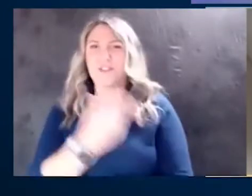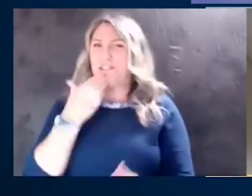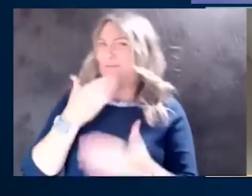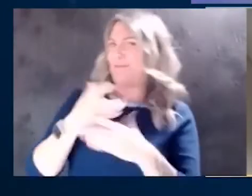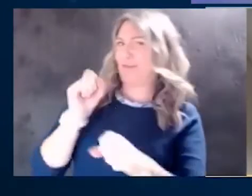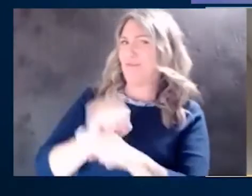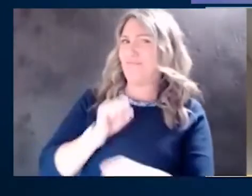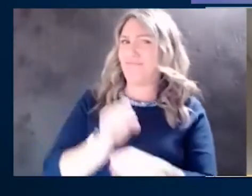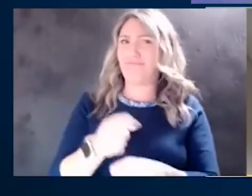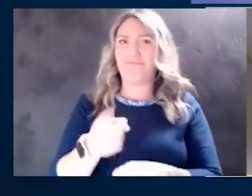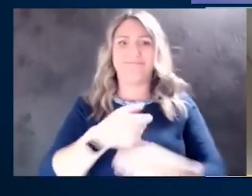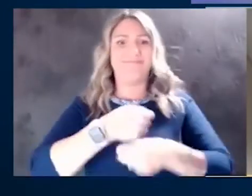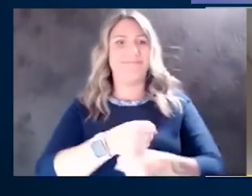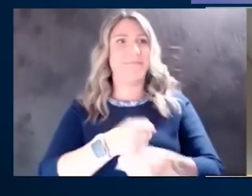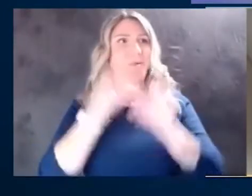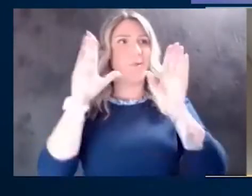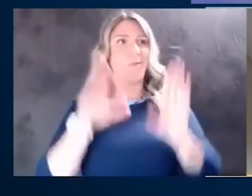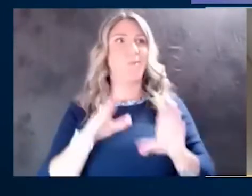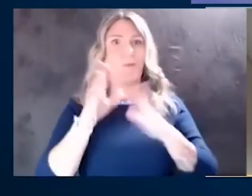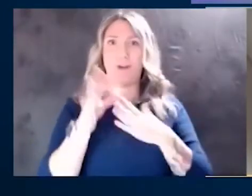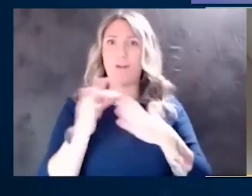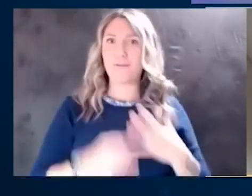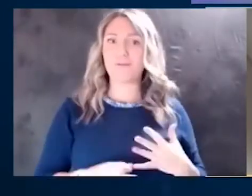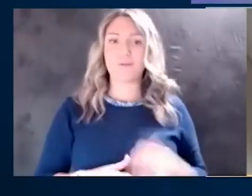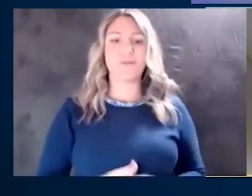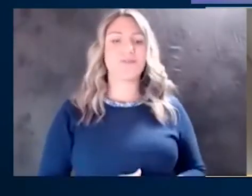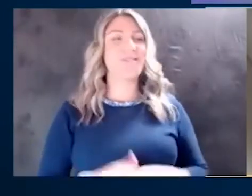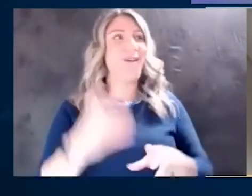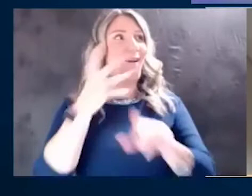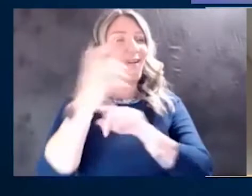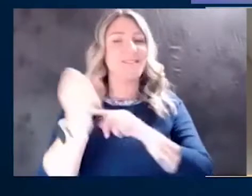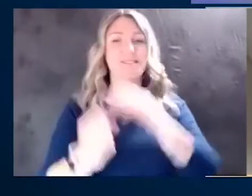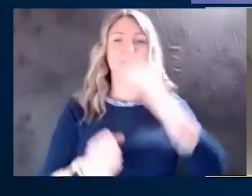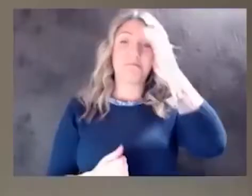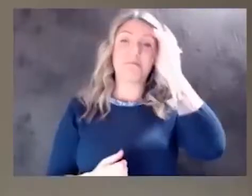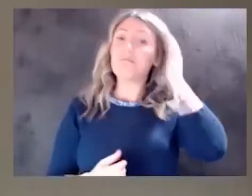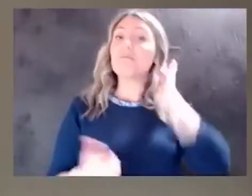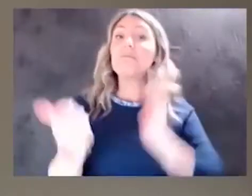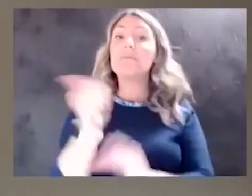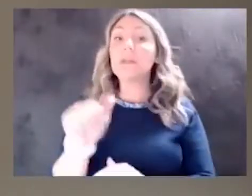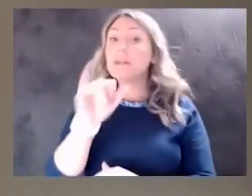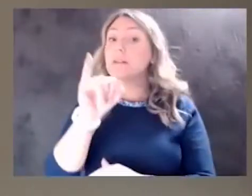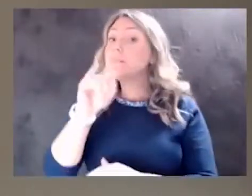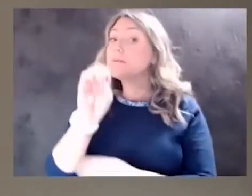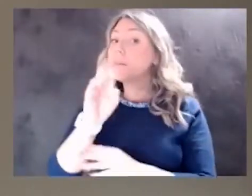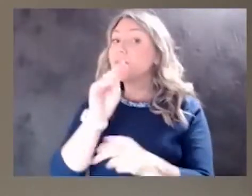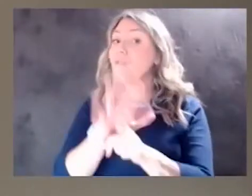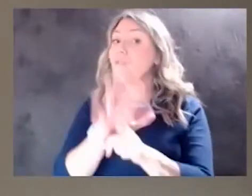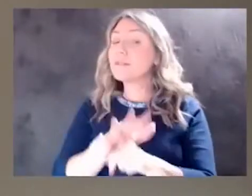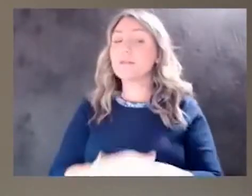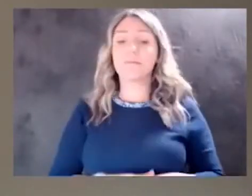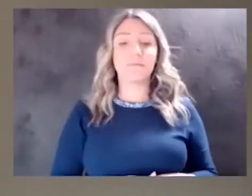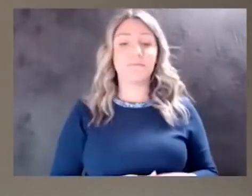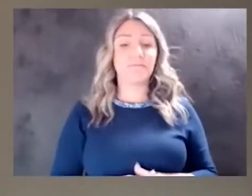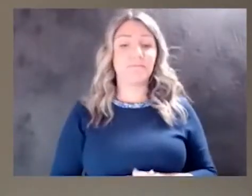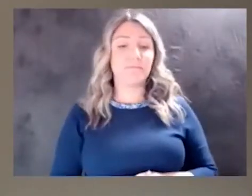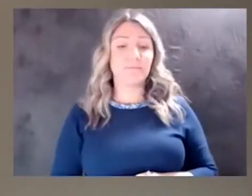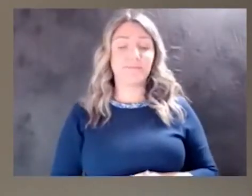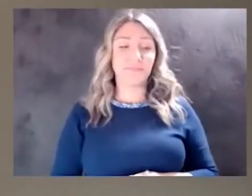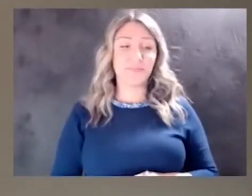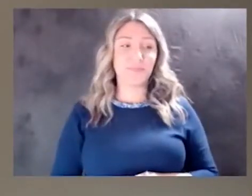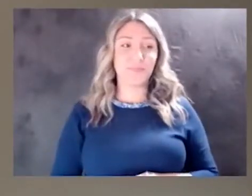lady. That's awesome. So, any side effects from it?